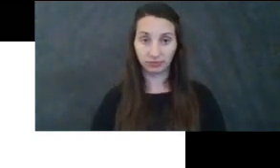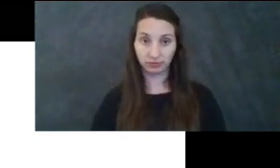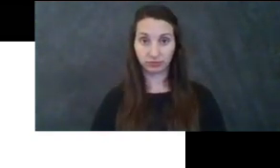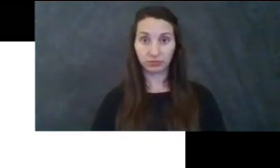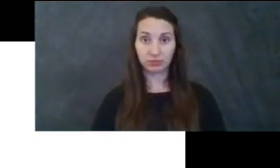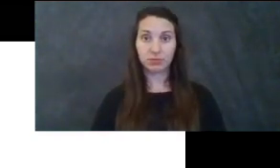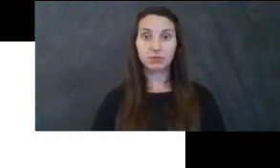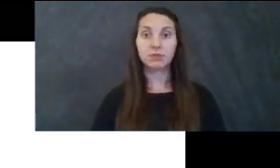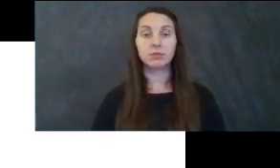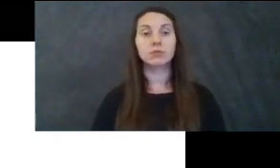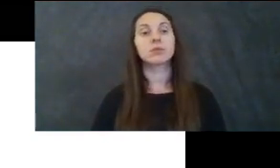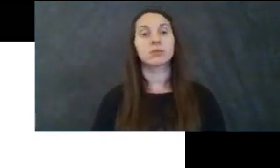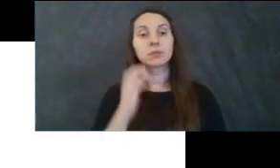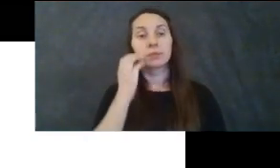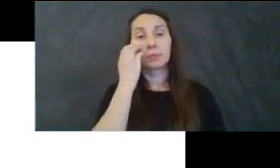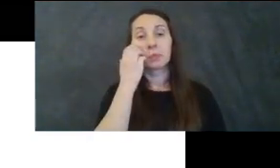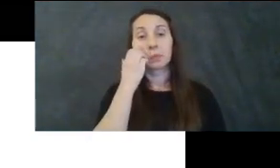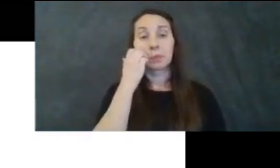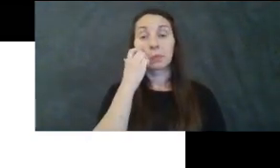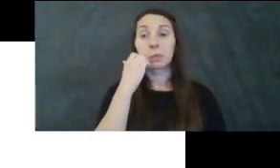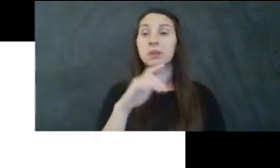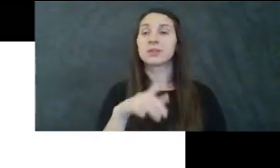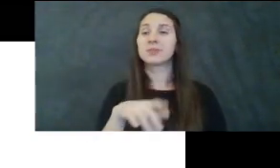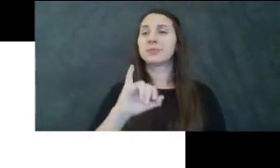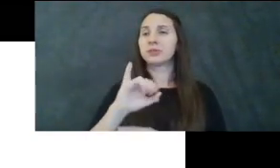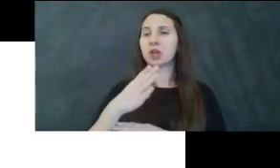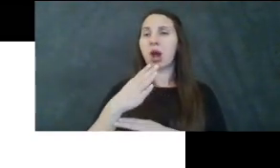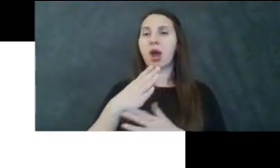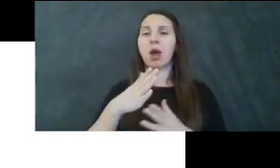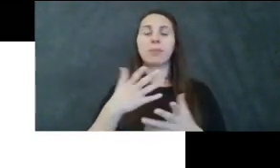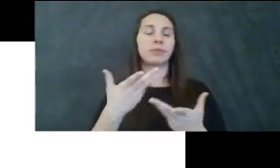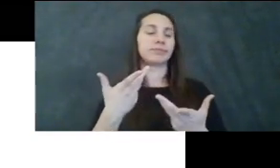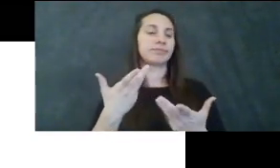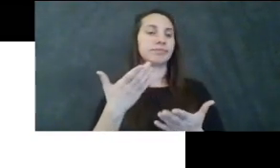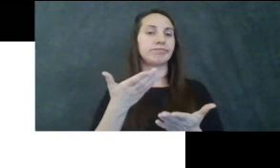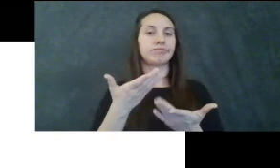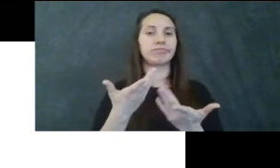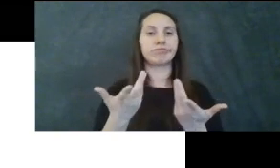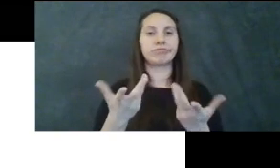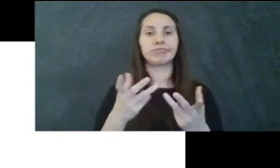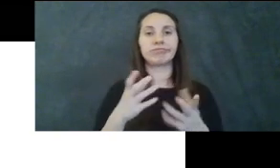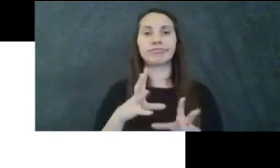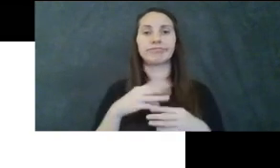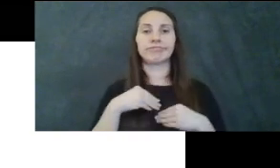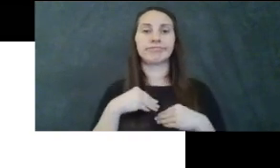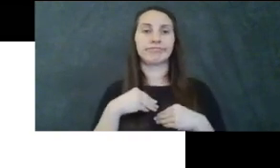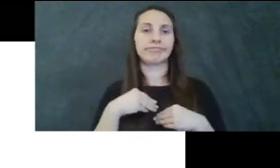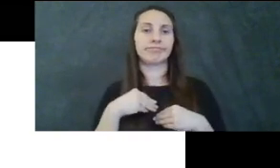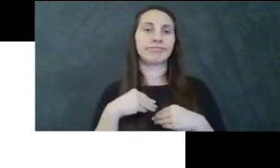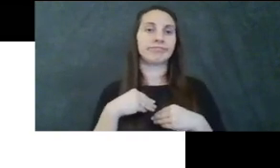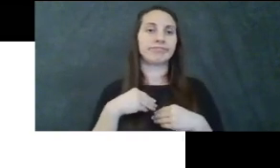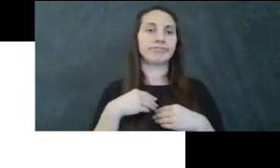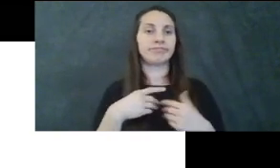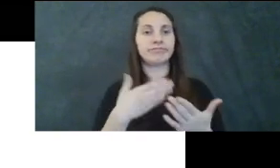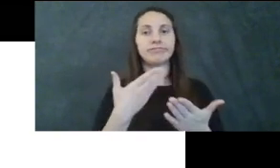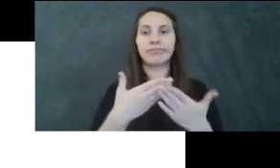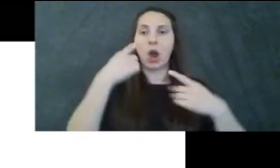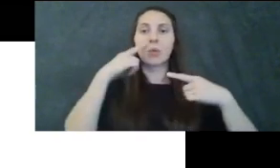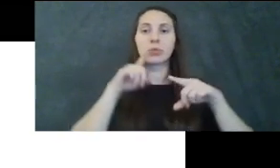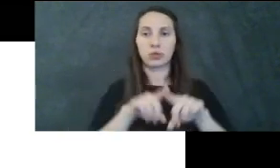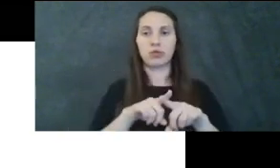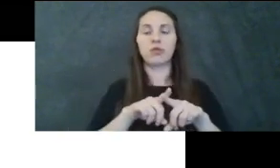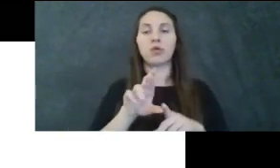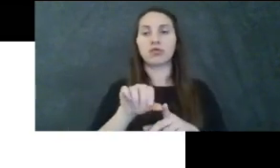We looked at the job approval rating, for Donald Trump, and